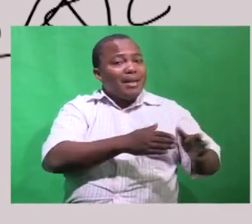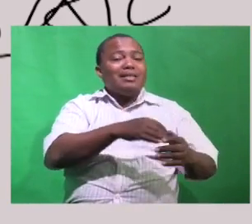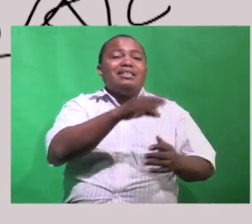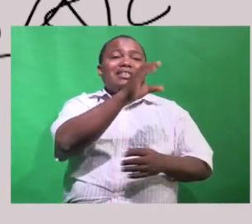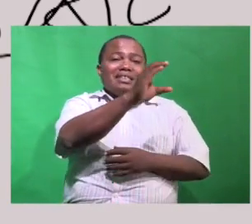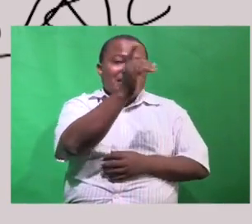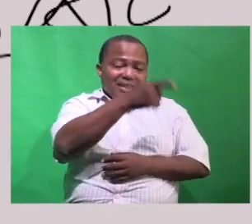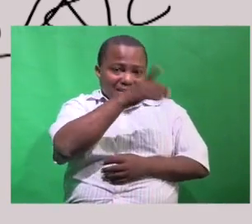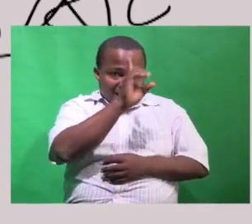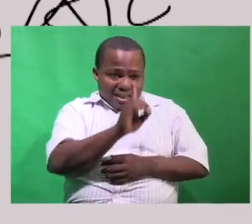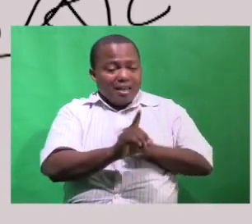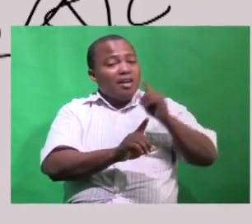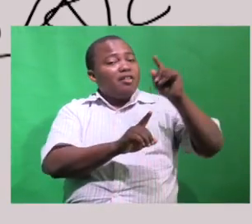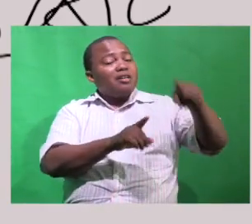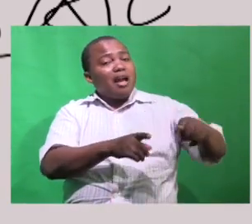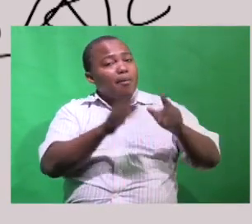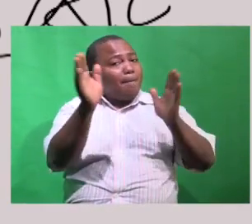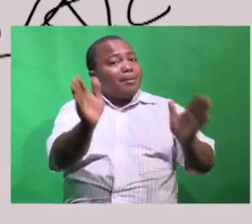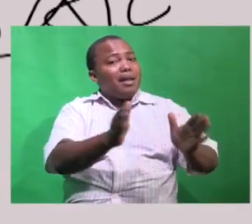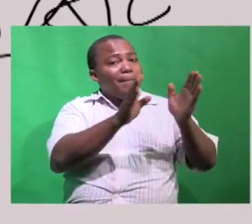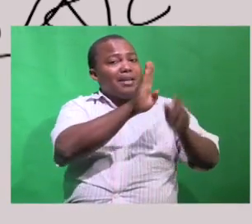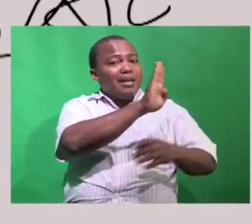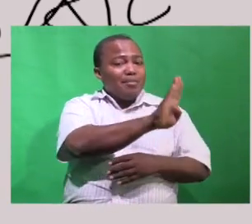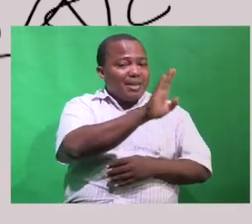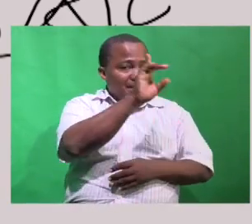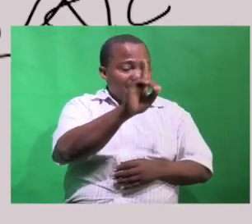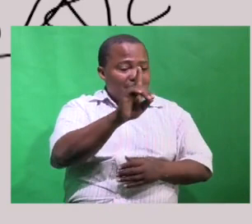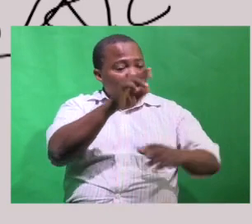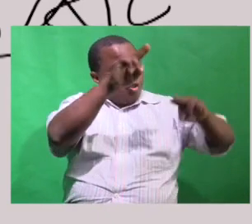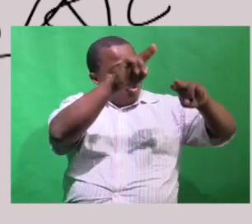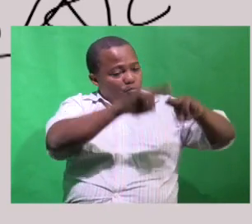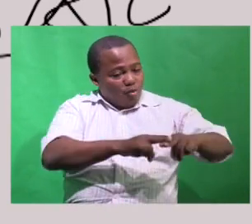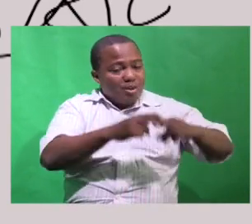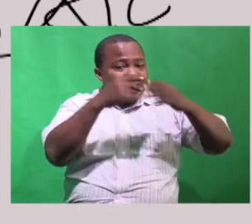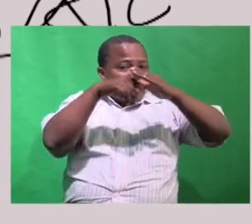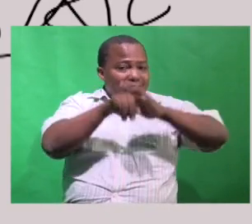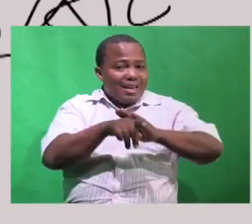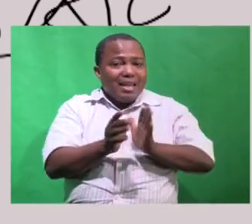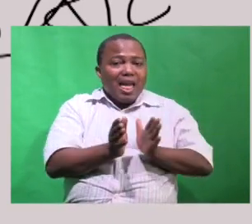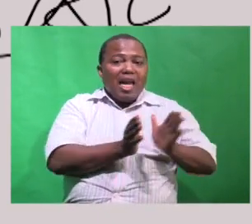a prepaid BD. You put on a debit side.